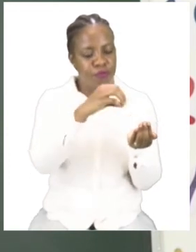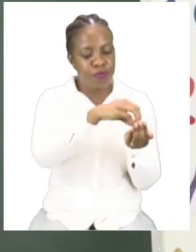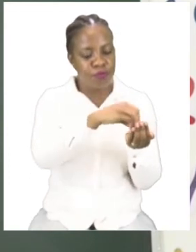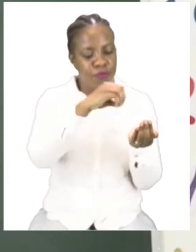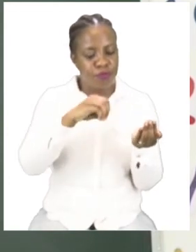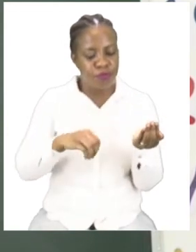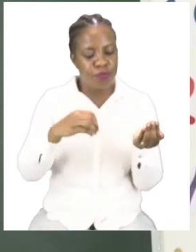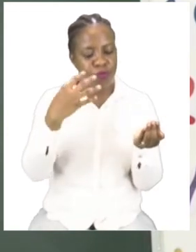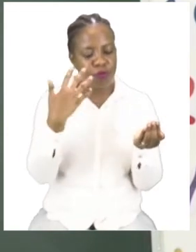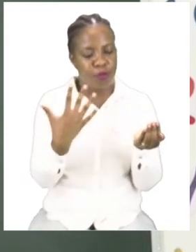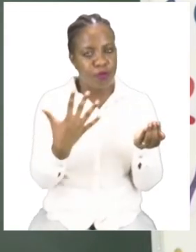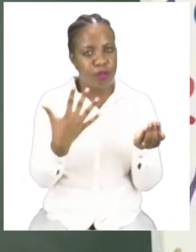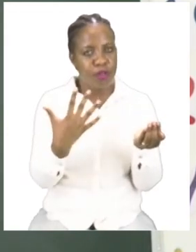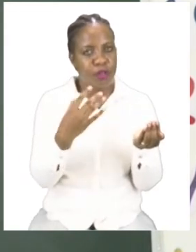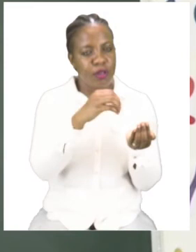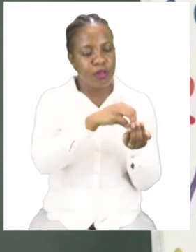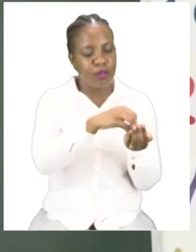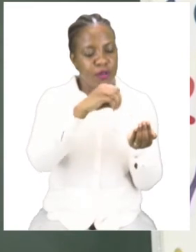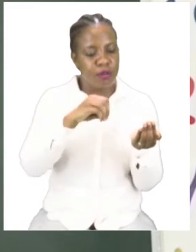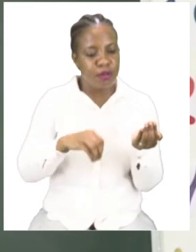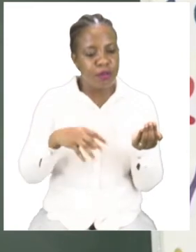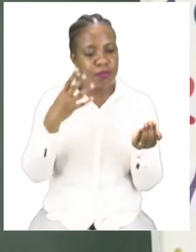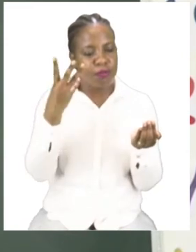5, 6,